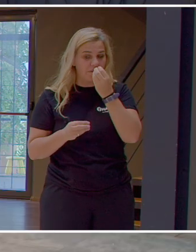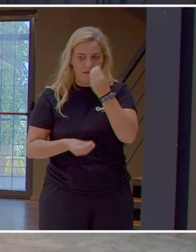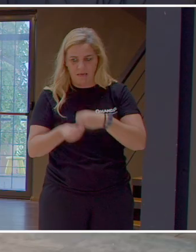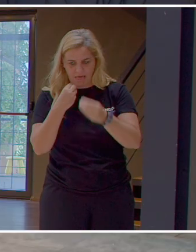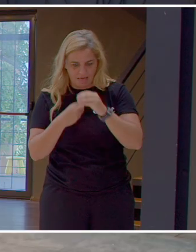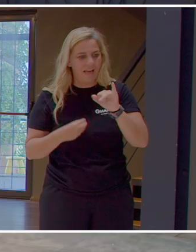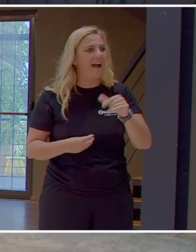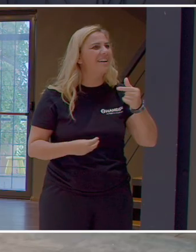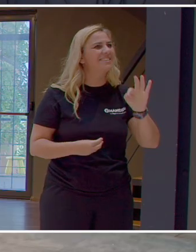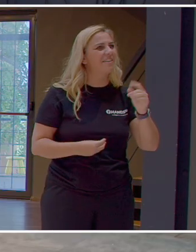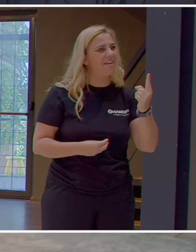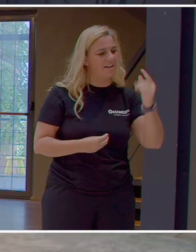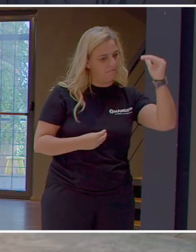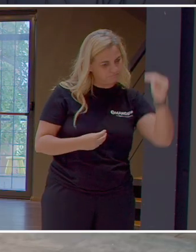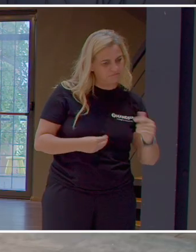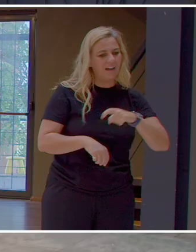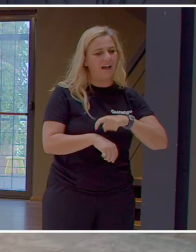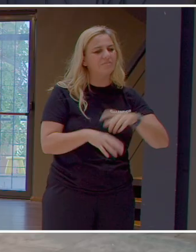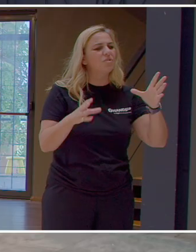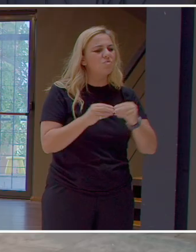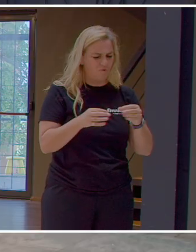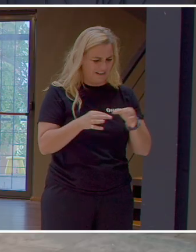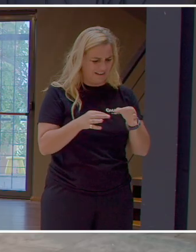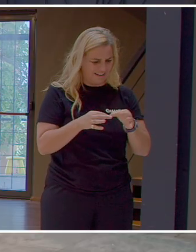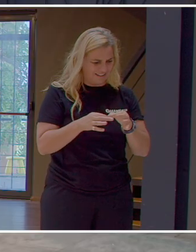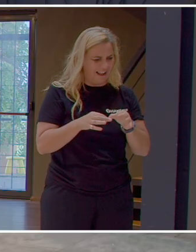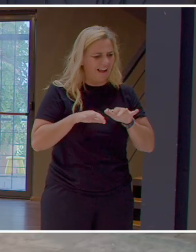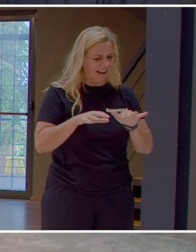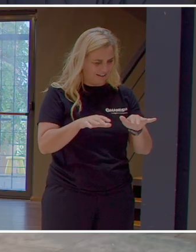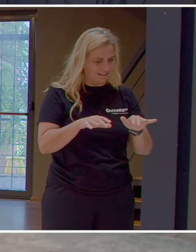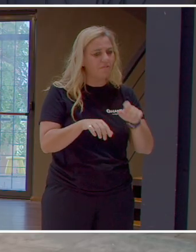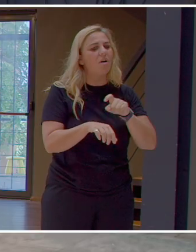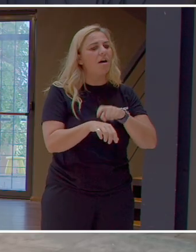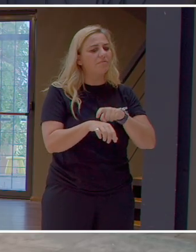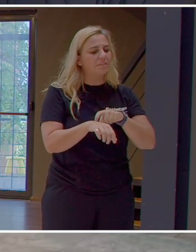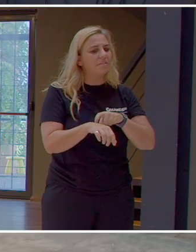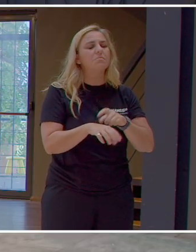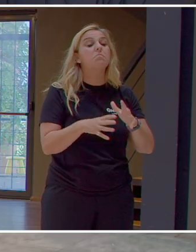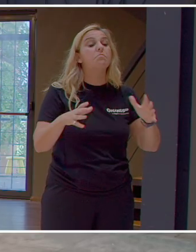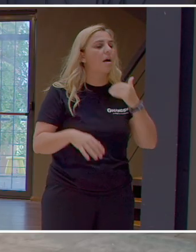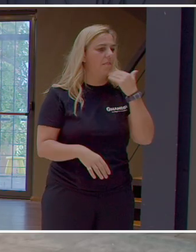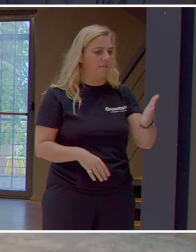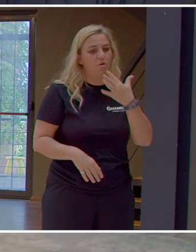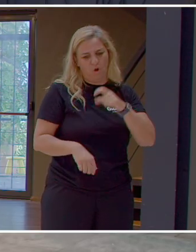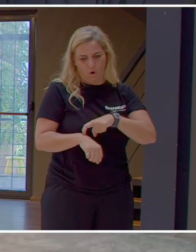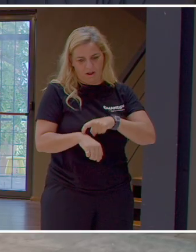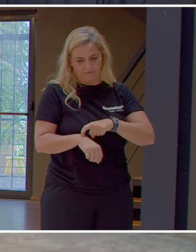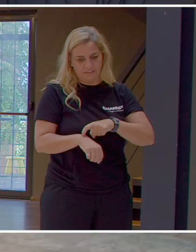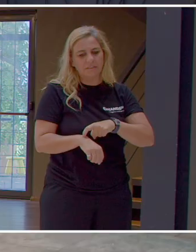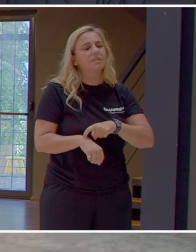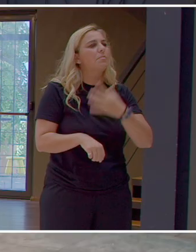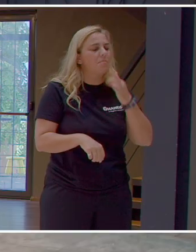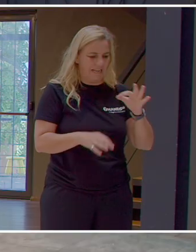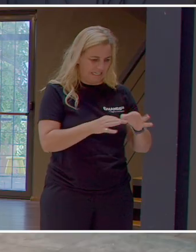the cancer cells, they use this and produce it themselves to grow, because cancer is defined by unregulated cell growth.